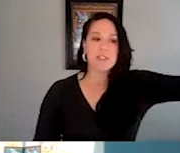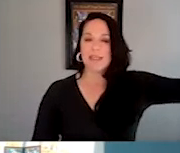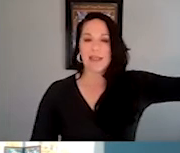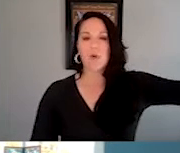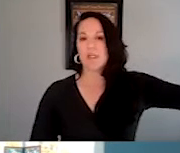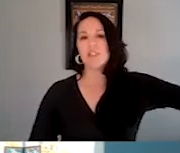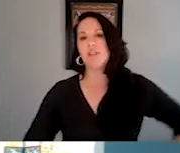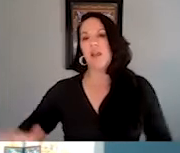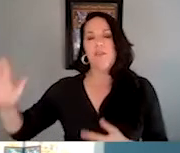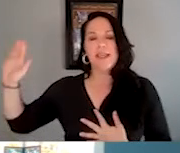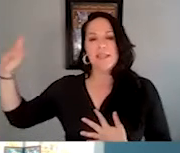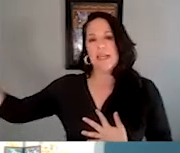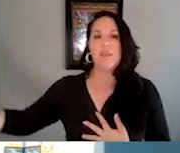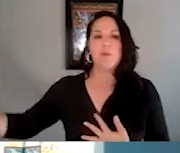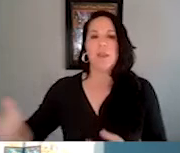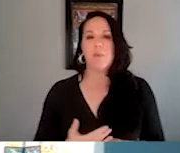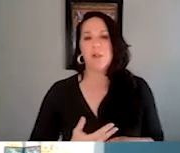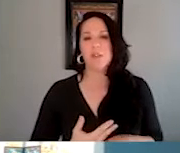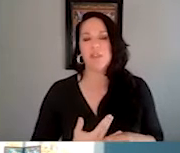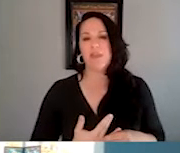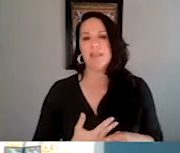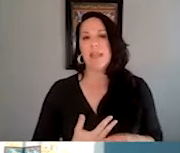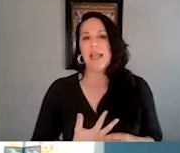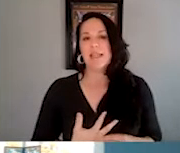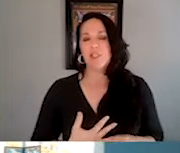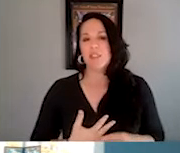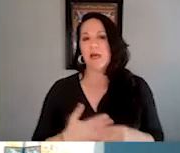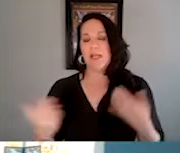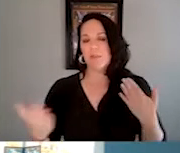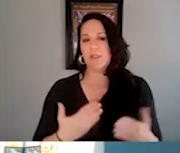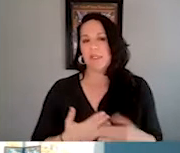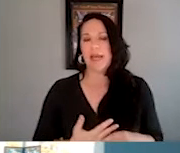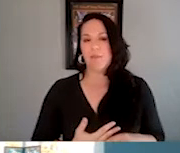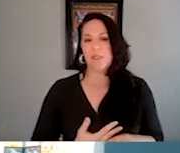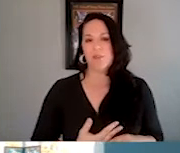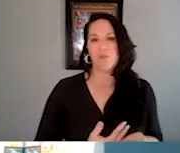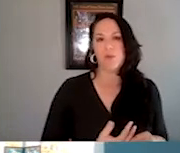one person in that coordination phase and another one in that partnership phase. And it's just about us